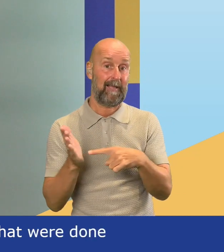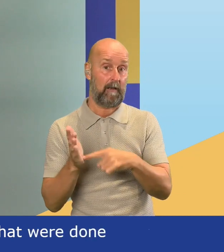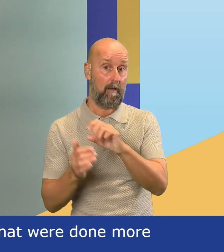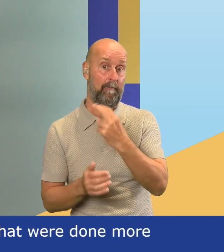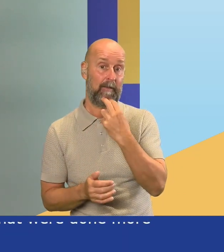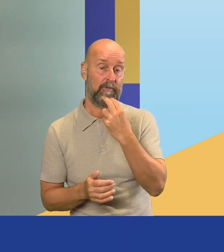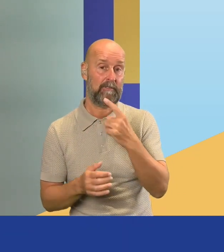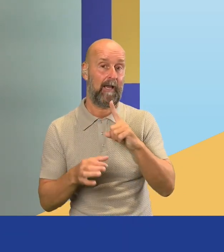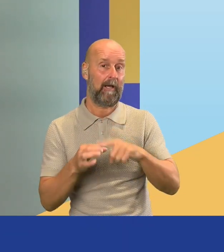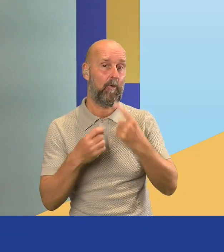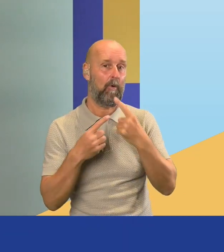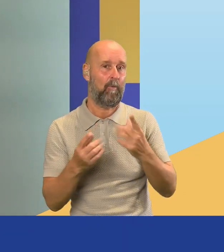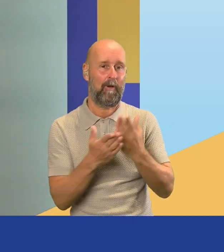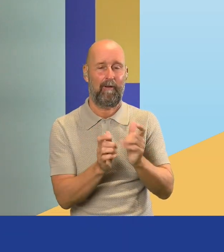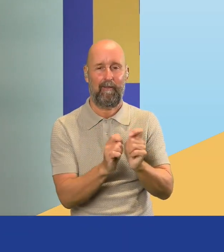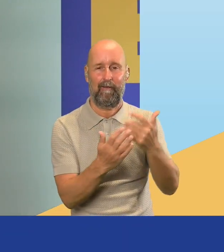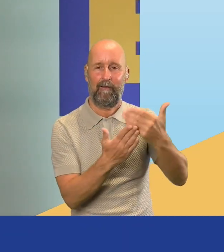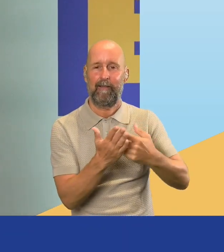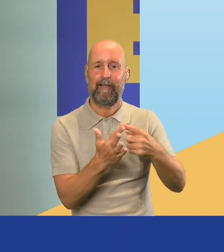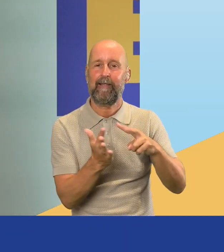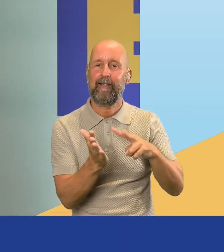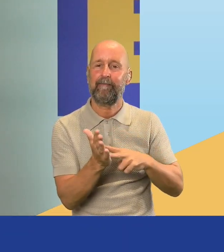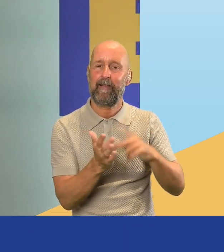quote this because it's again in the little the EV Myths book,